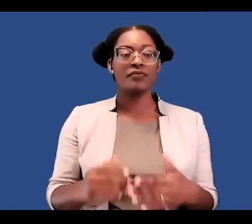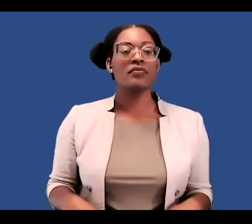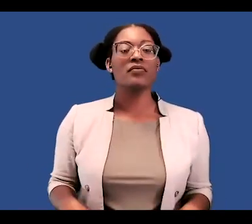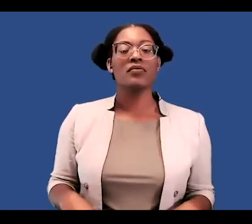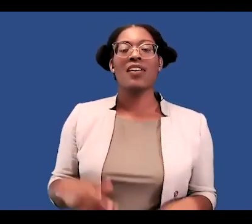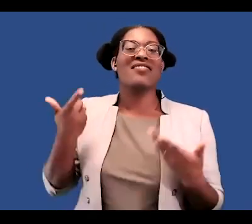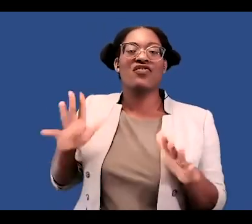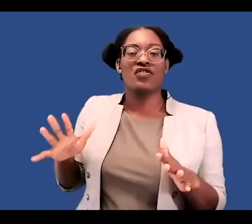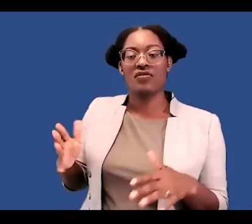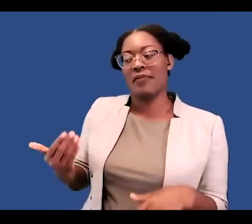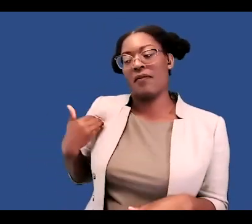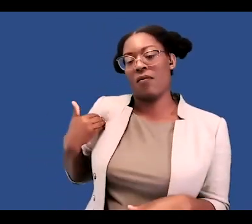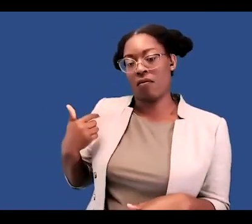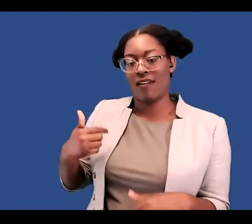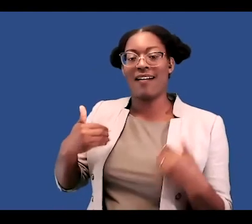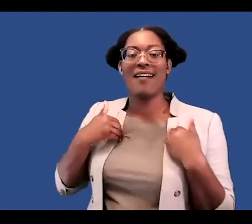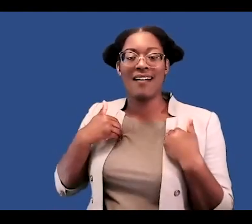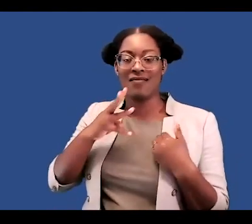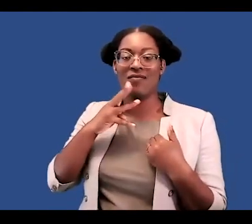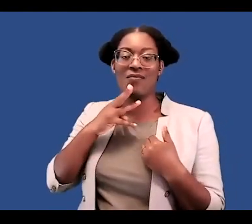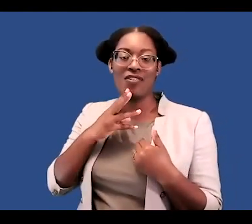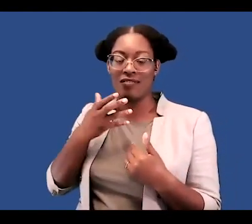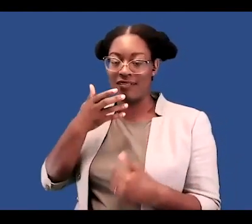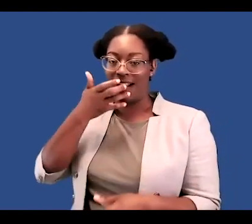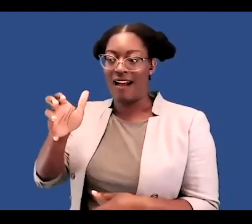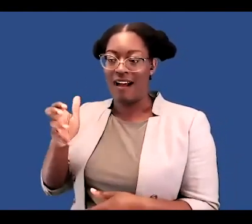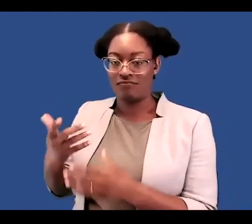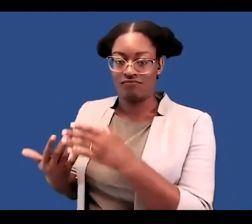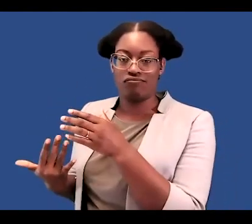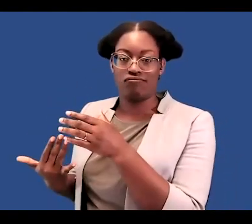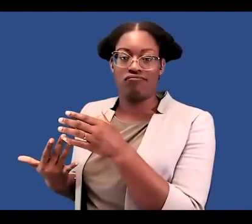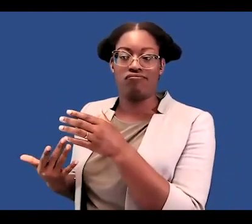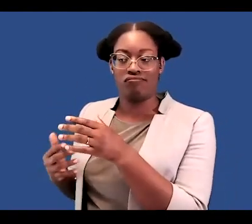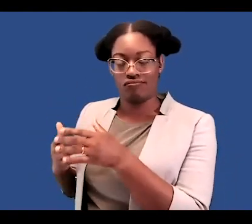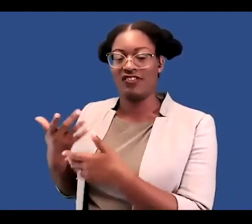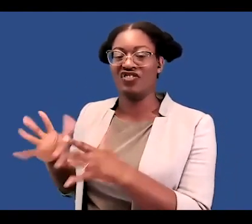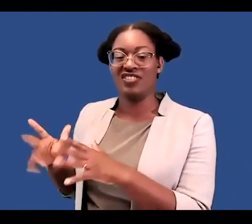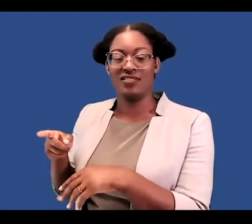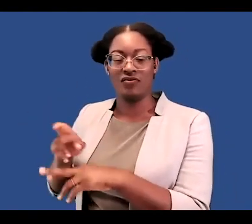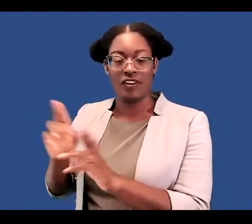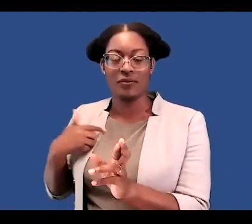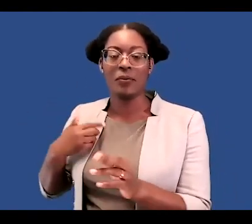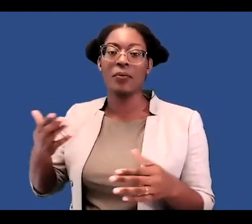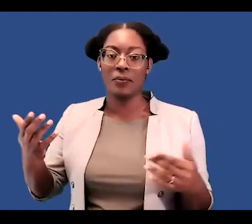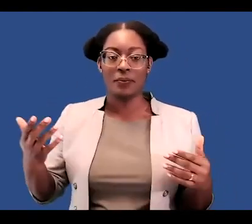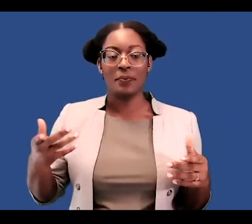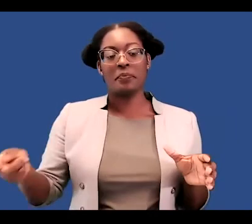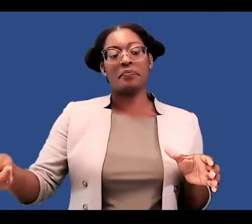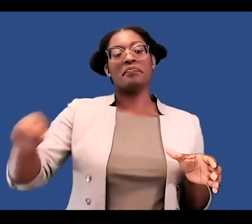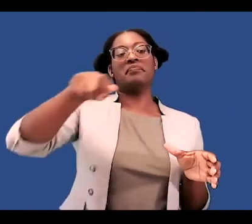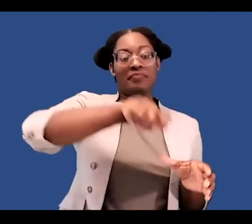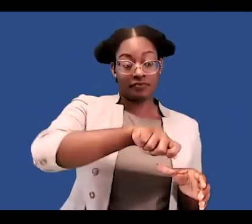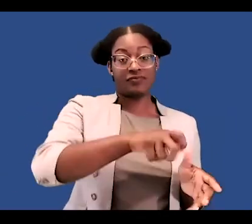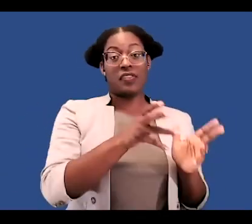I pre-boiled some hot water, so I have a dispenser of hot water over yonder. So then